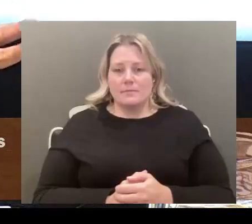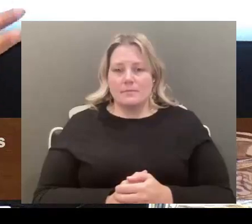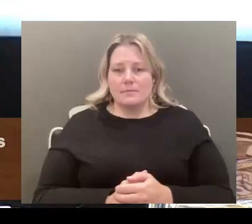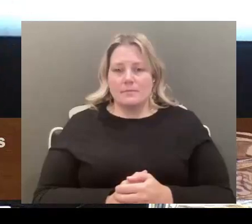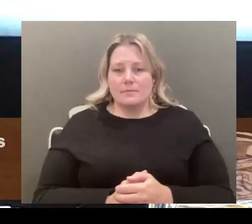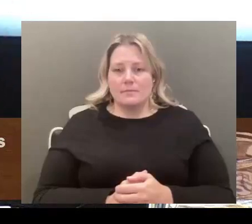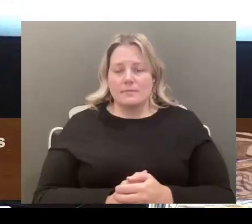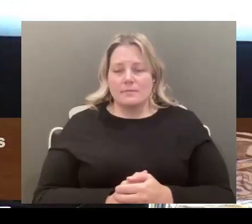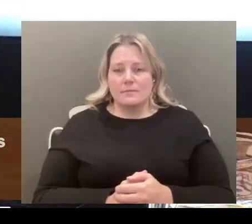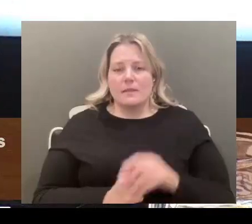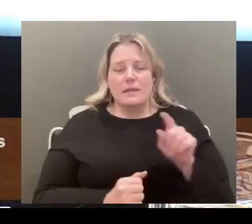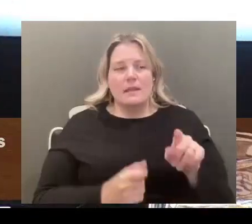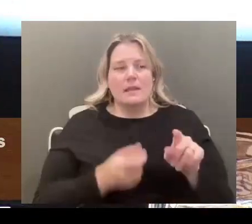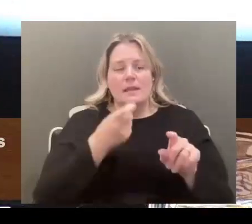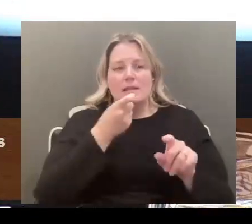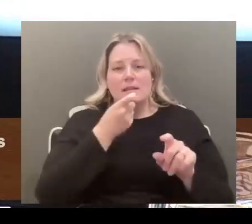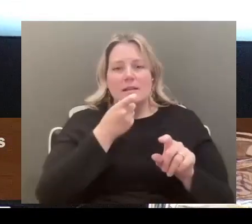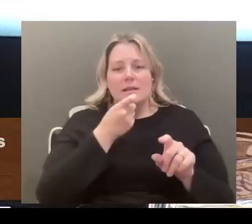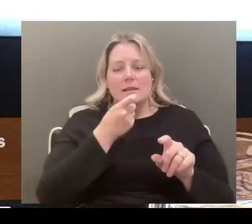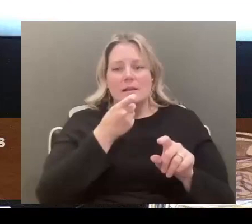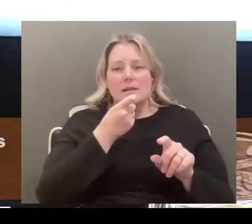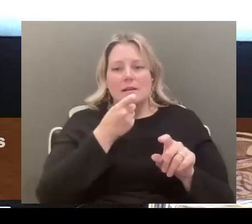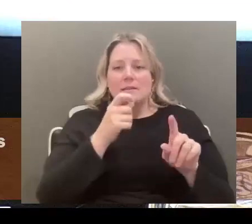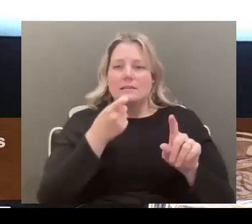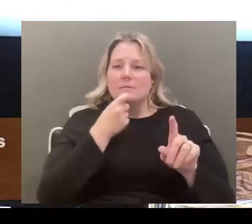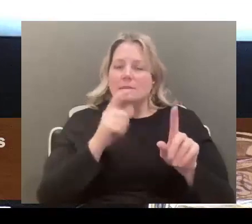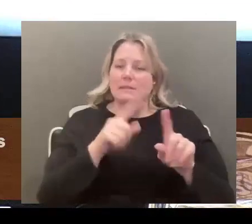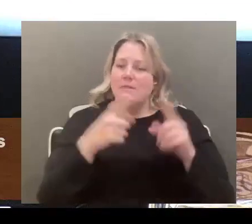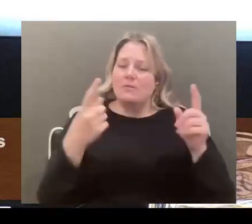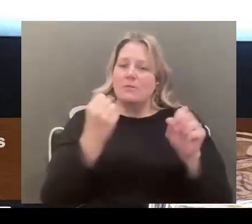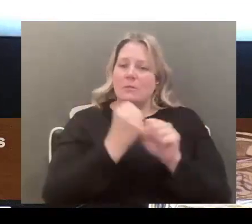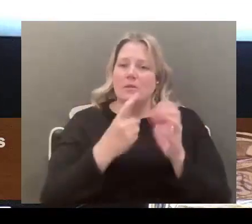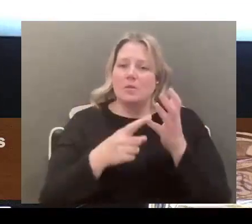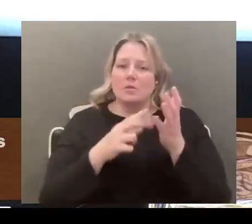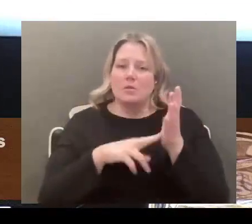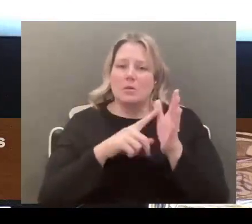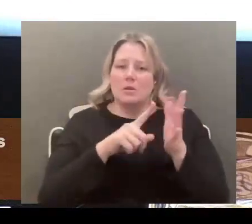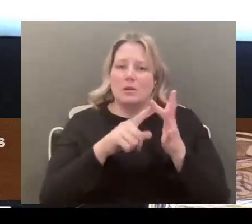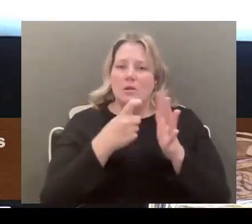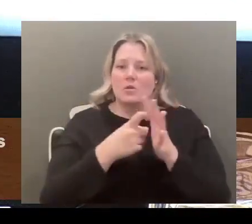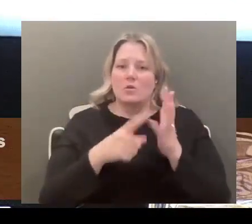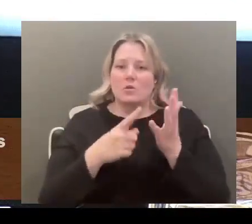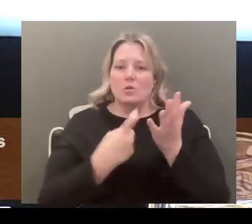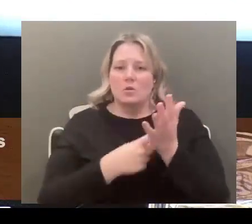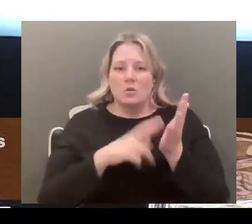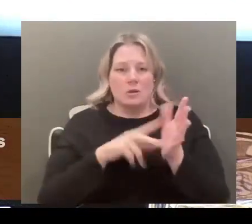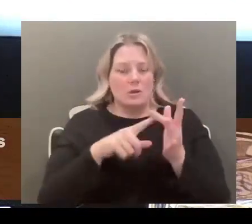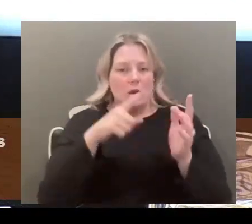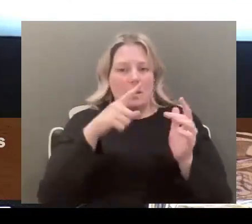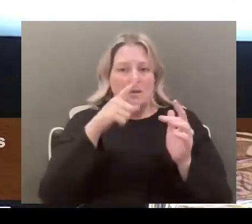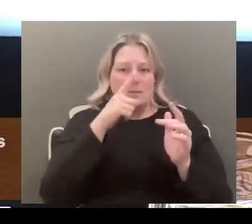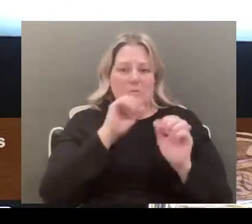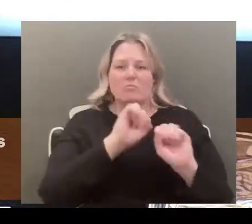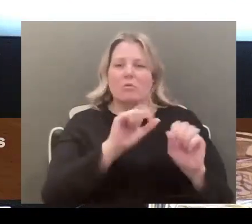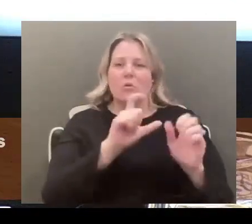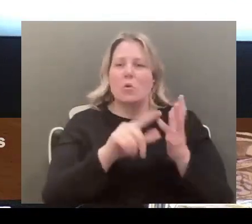sentiment of the Gunai Kunai people, the corporation there, regarding